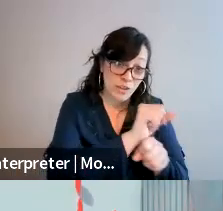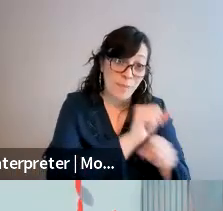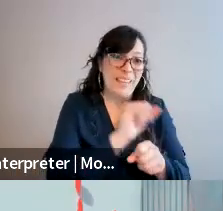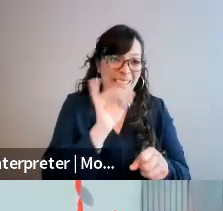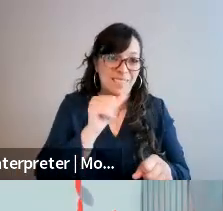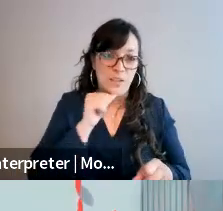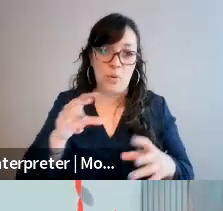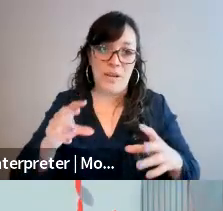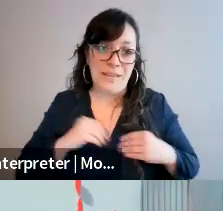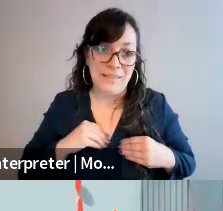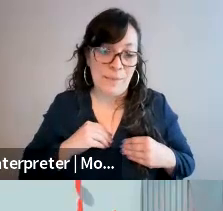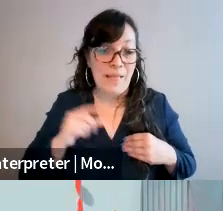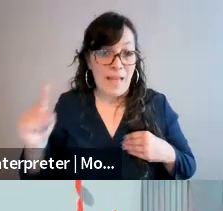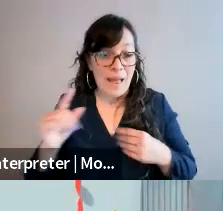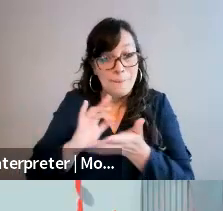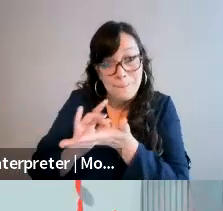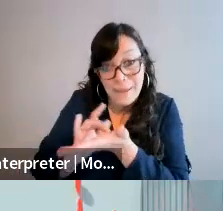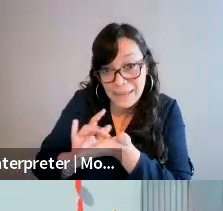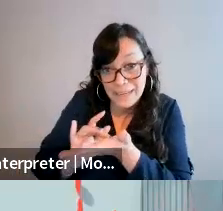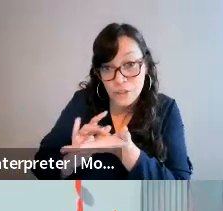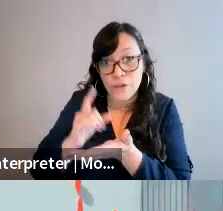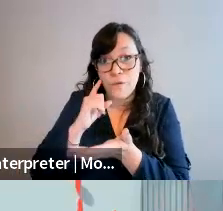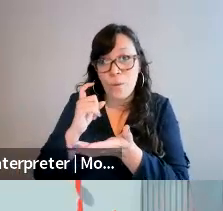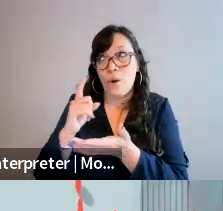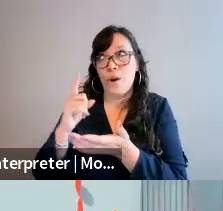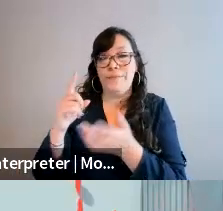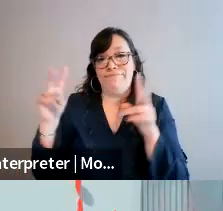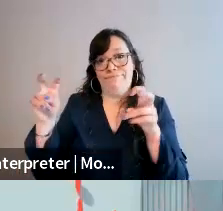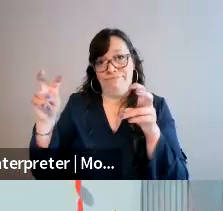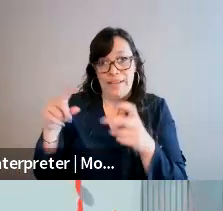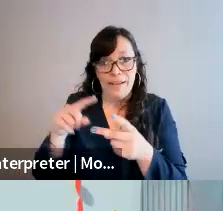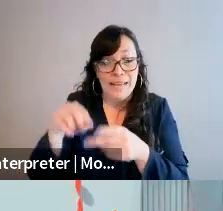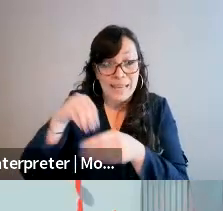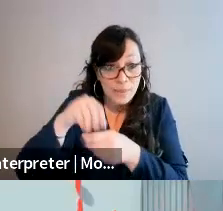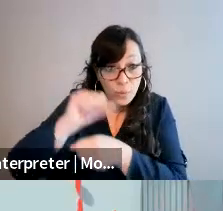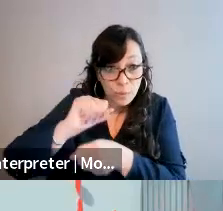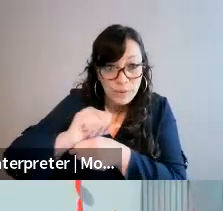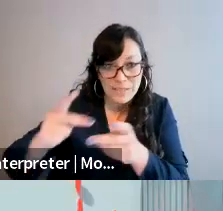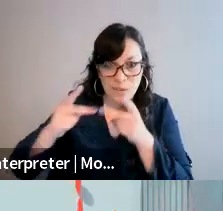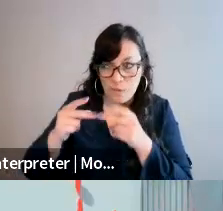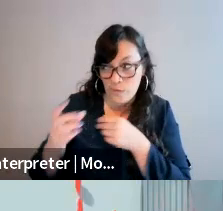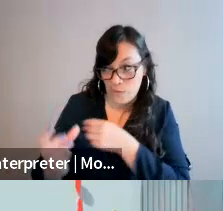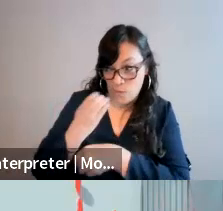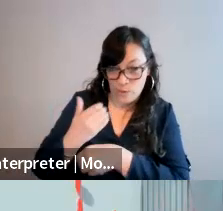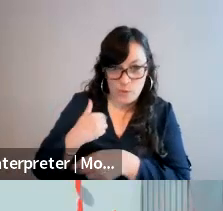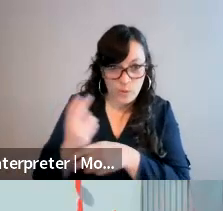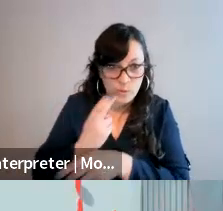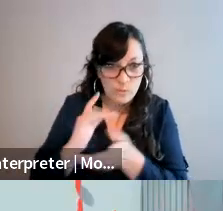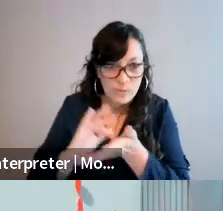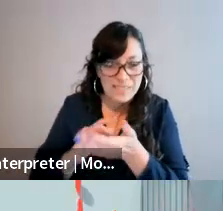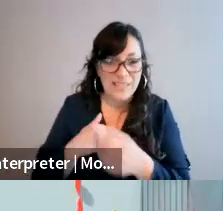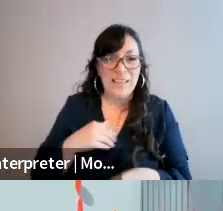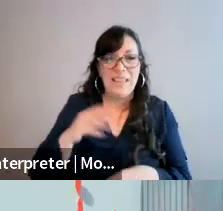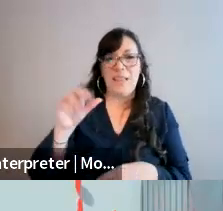accept tranquilizing medication or some other kind of treatment in the workplace. So then I saw banks, airports,